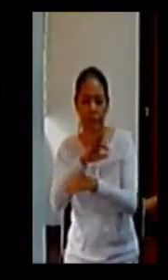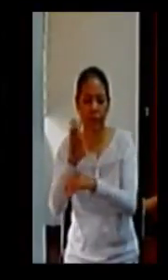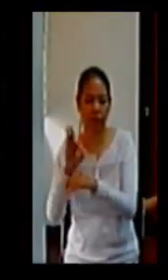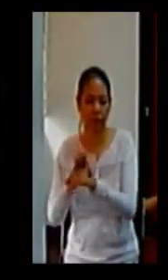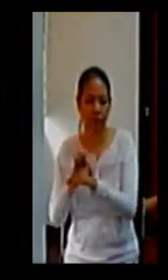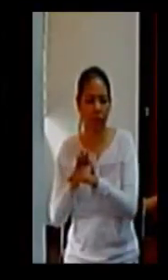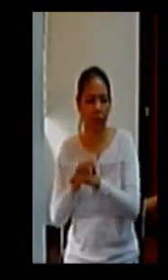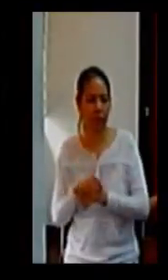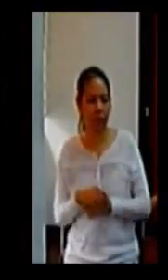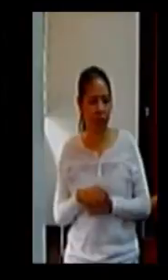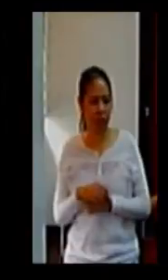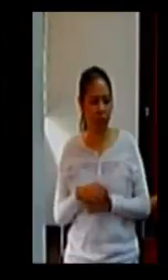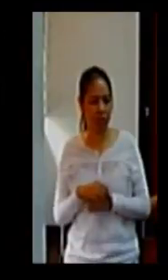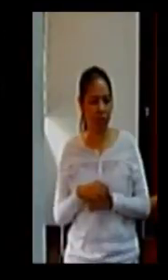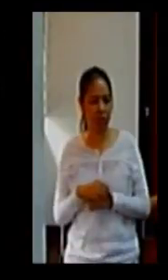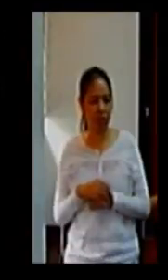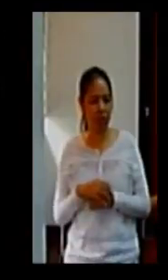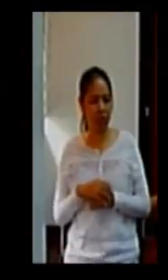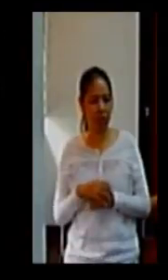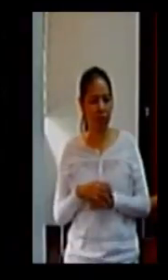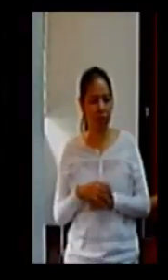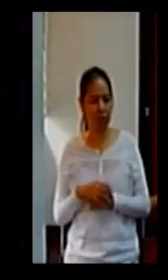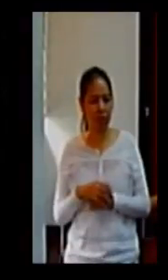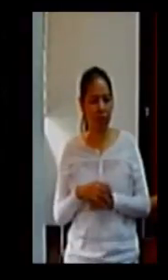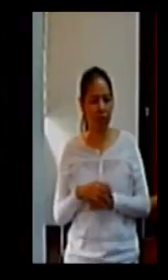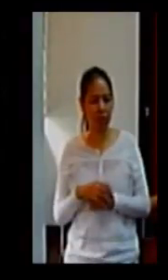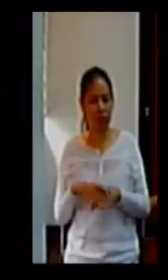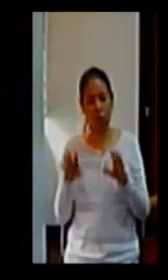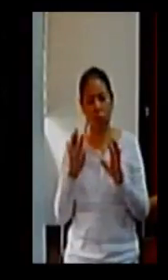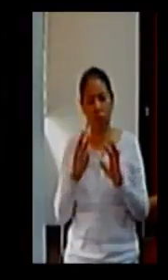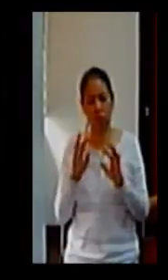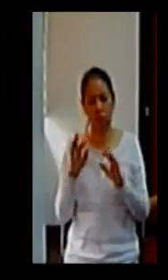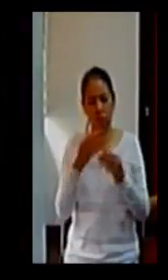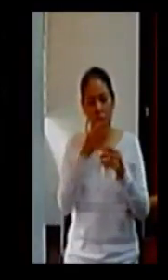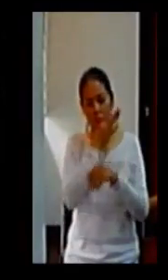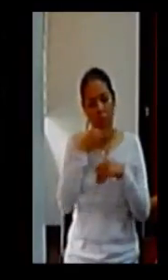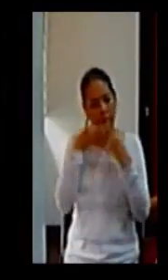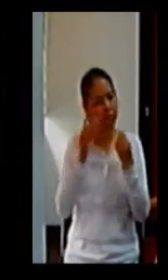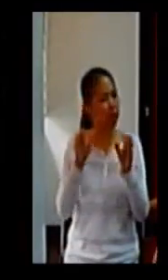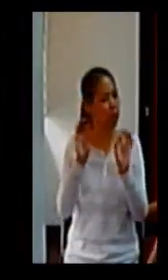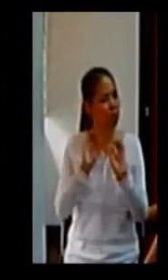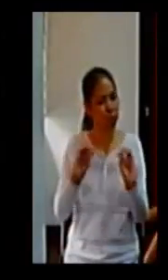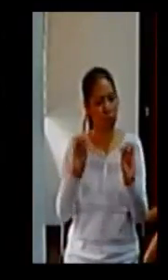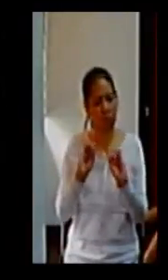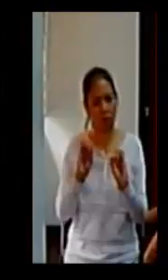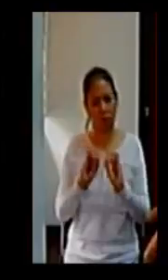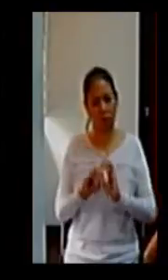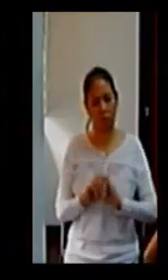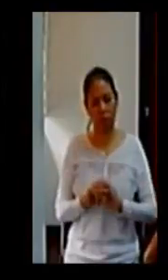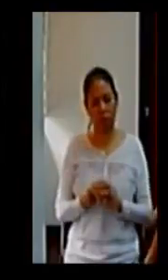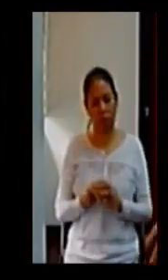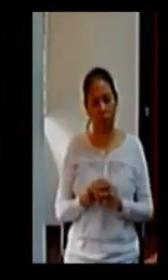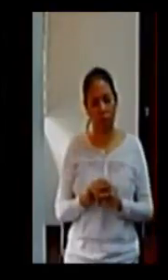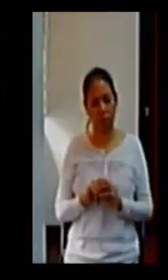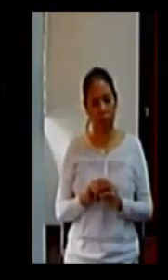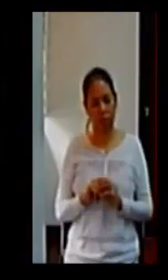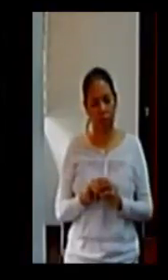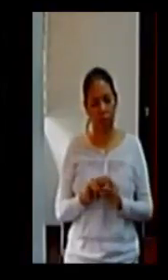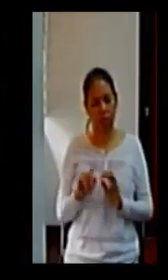nag-extinct yung farmers namin sa Ifugao. How about as a percentage of the local